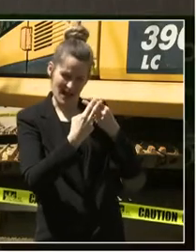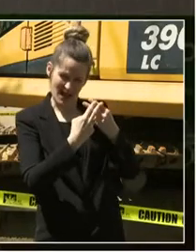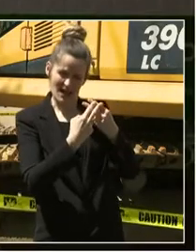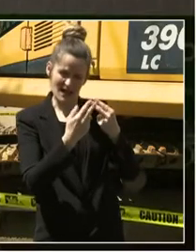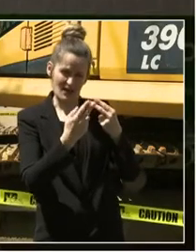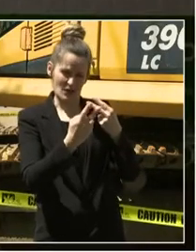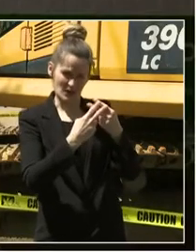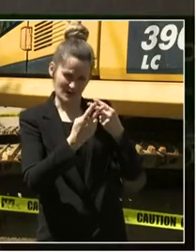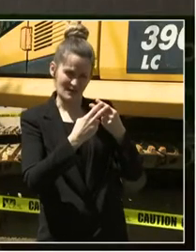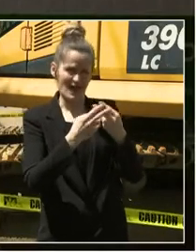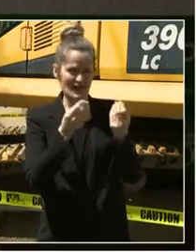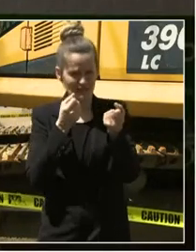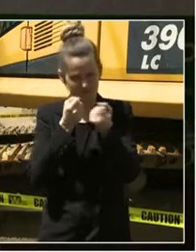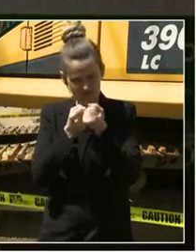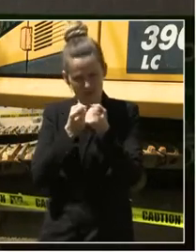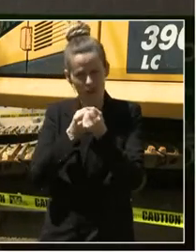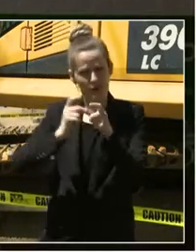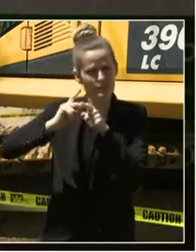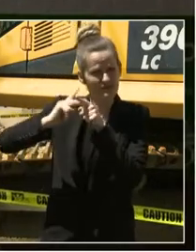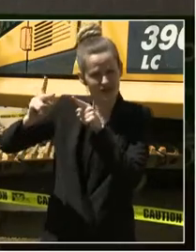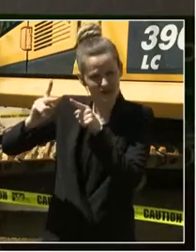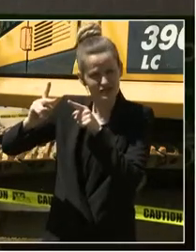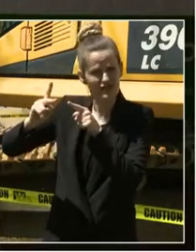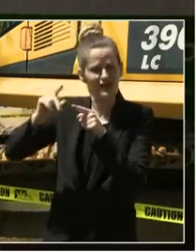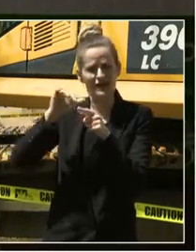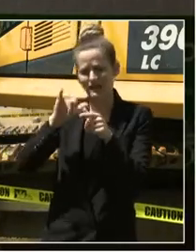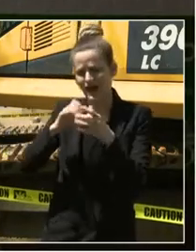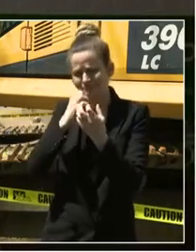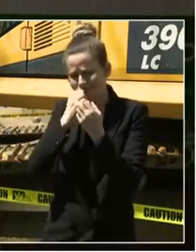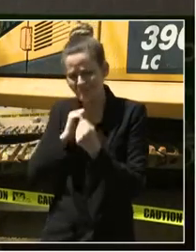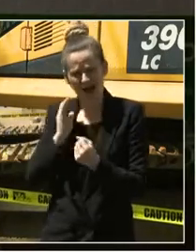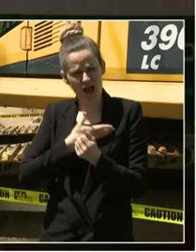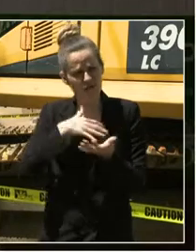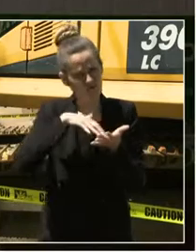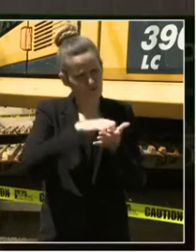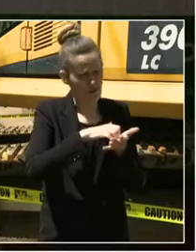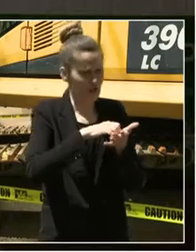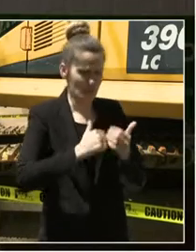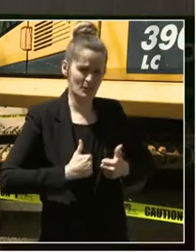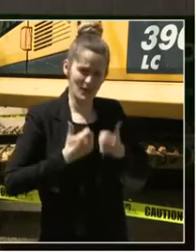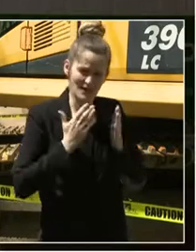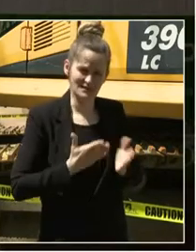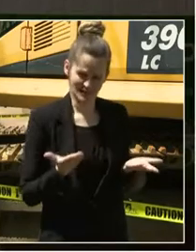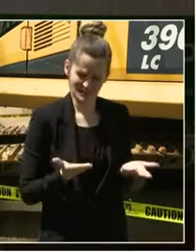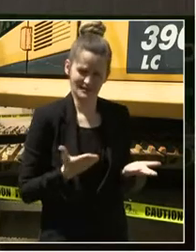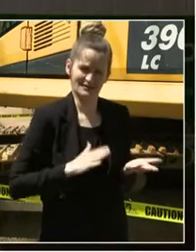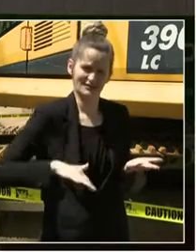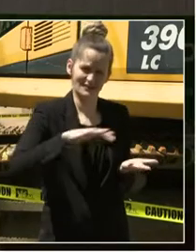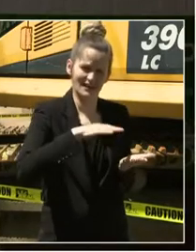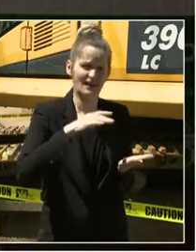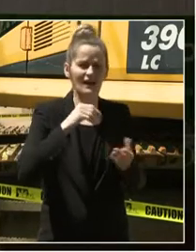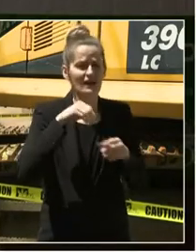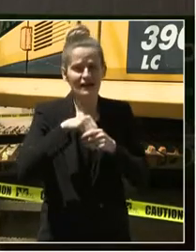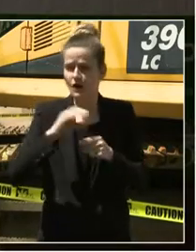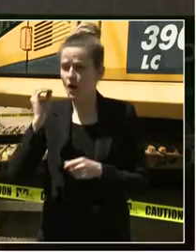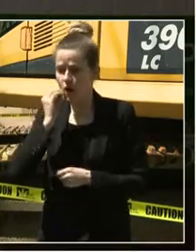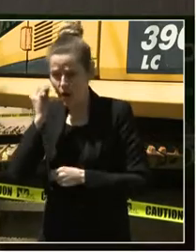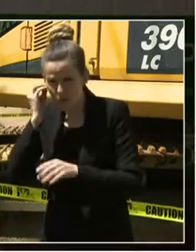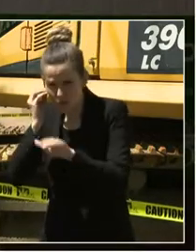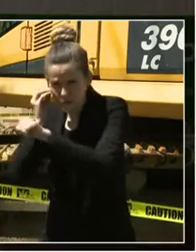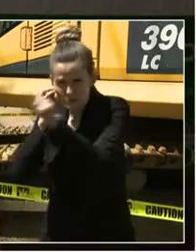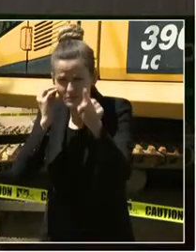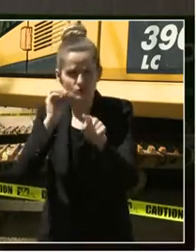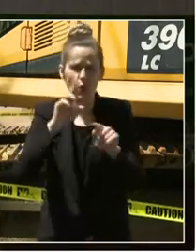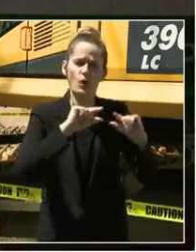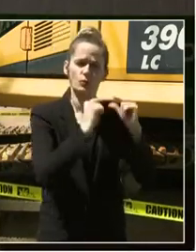who care for our most vulnerable citizens right in their homes or in group homes across the District of